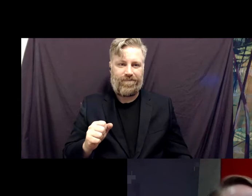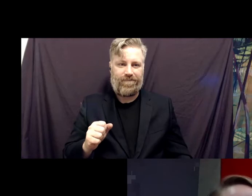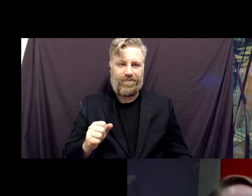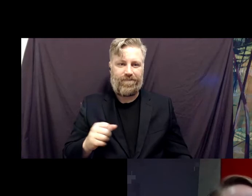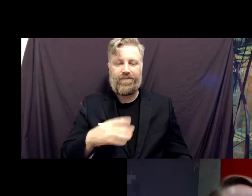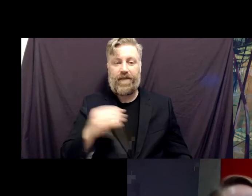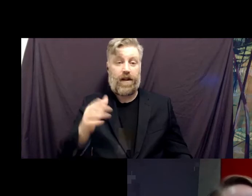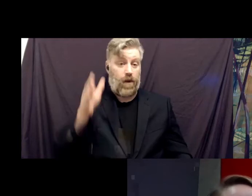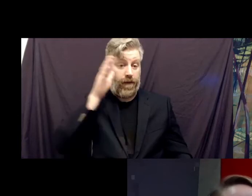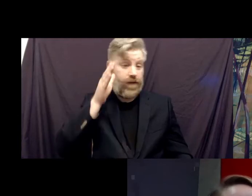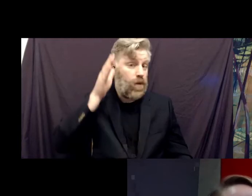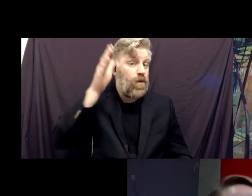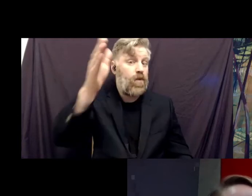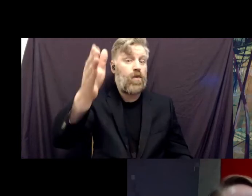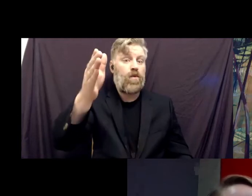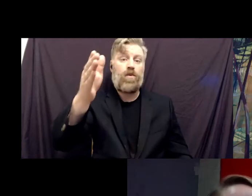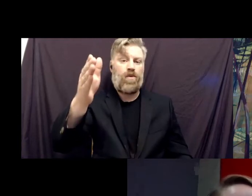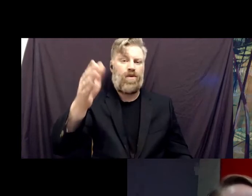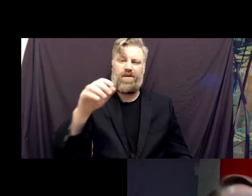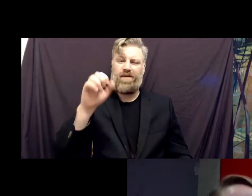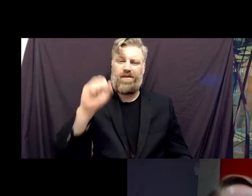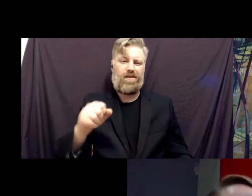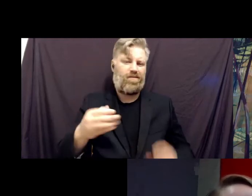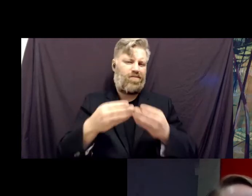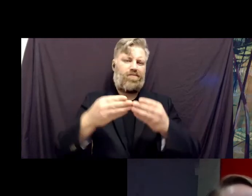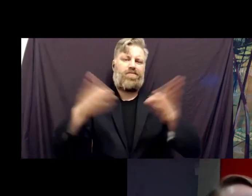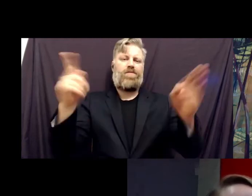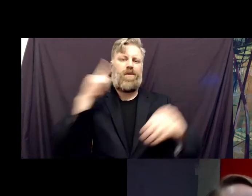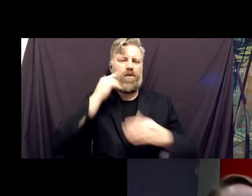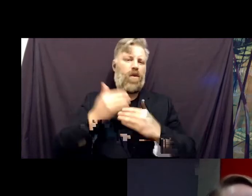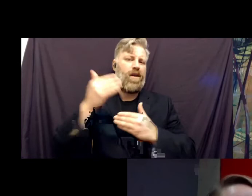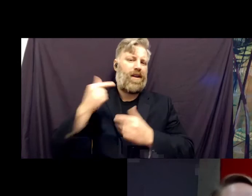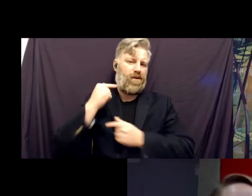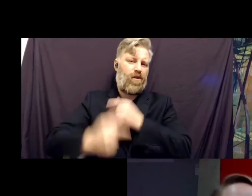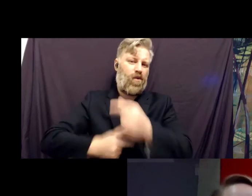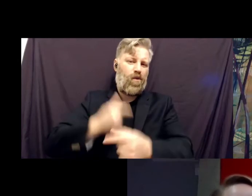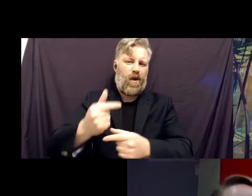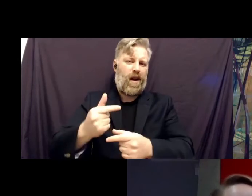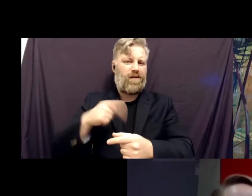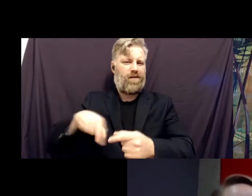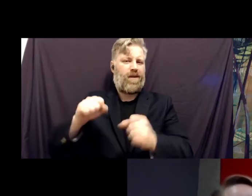the future for the next generations, and hope for the next generation.